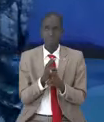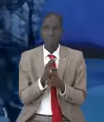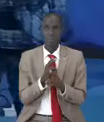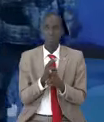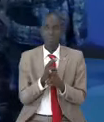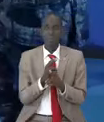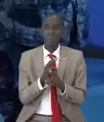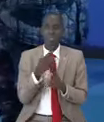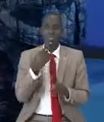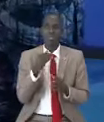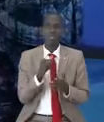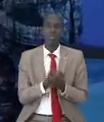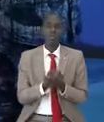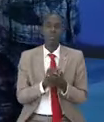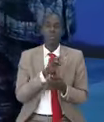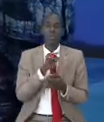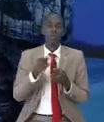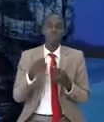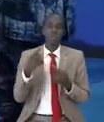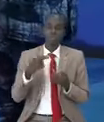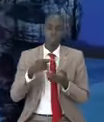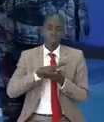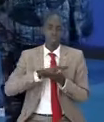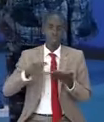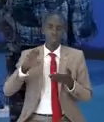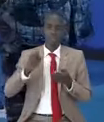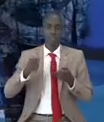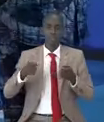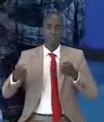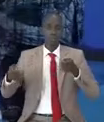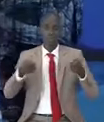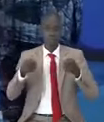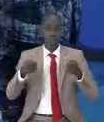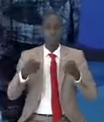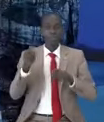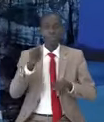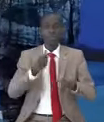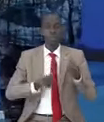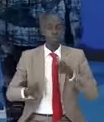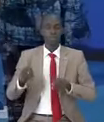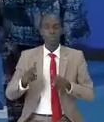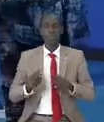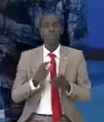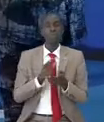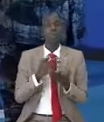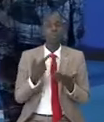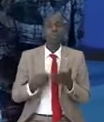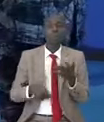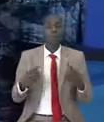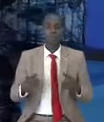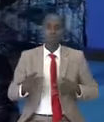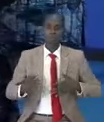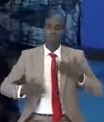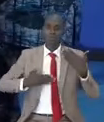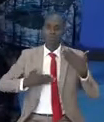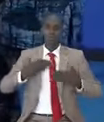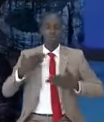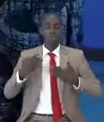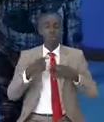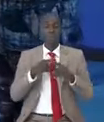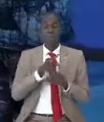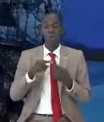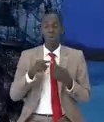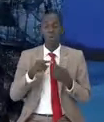tells us that when the righteous rule, the people rejoice. But when wicked people